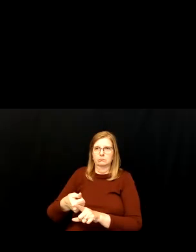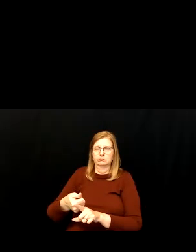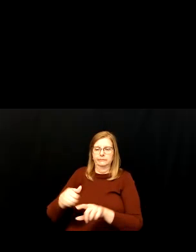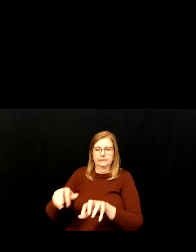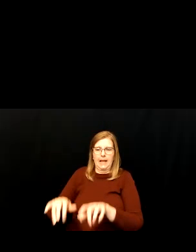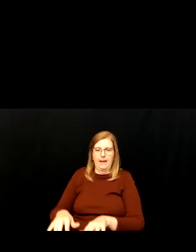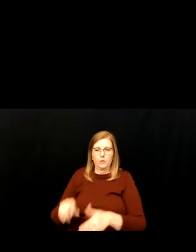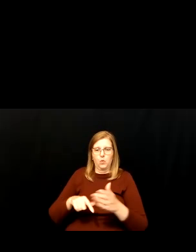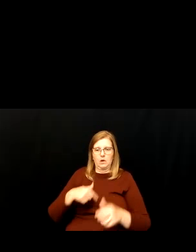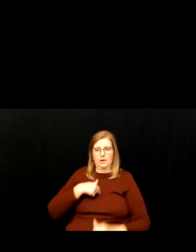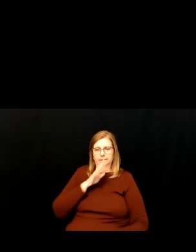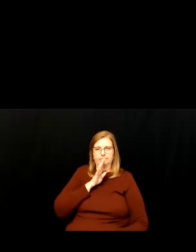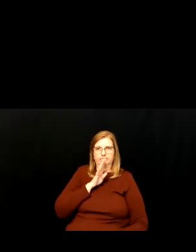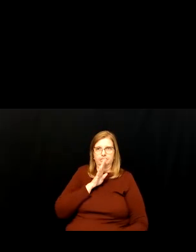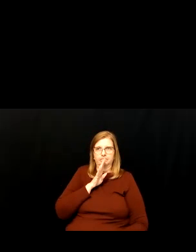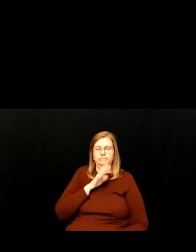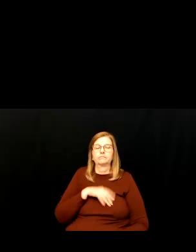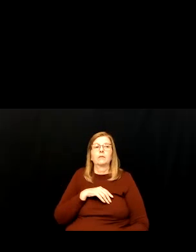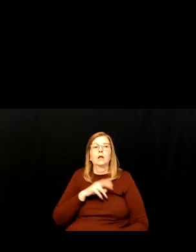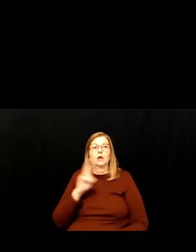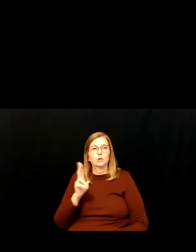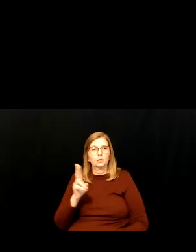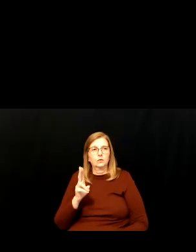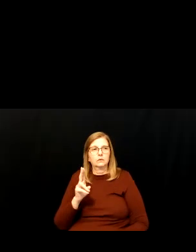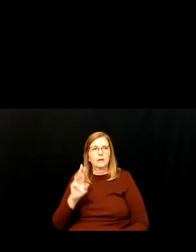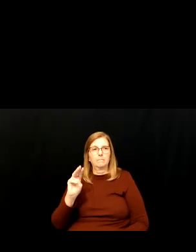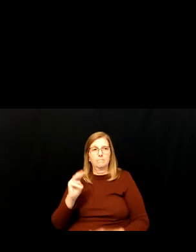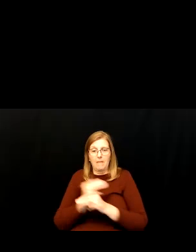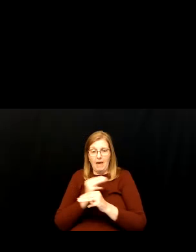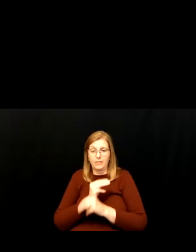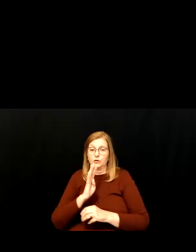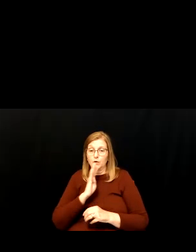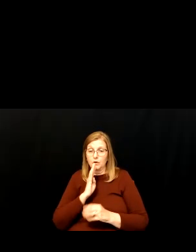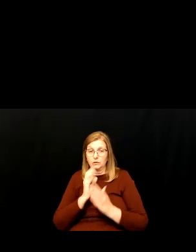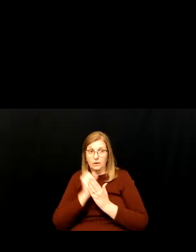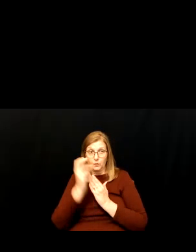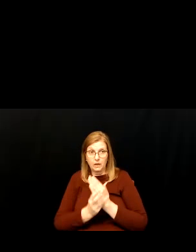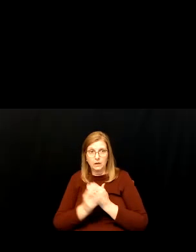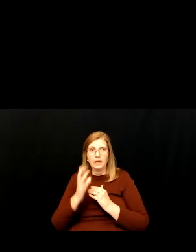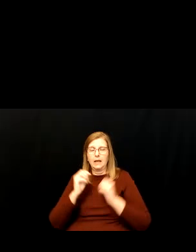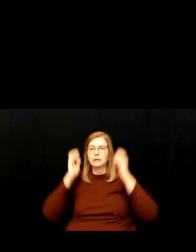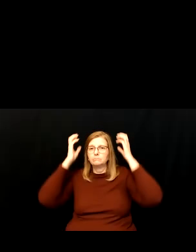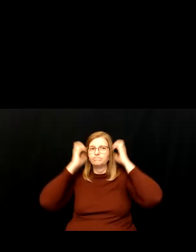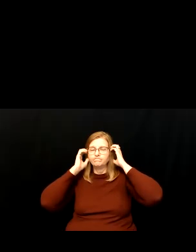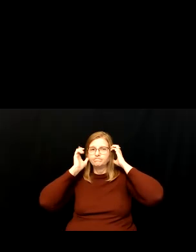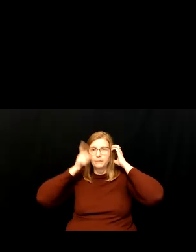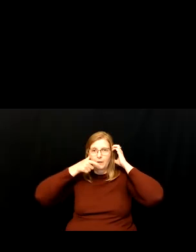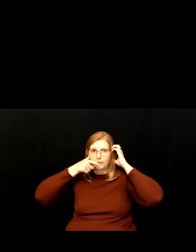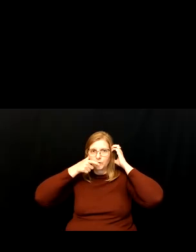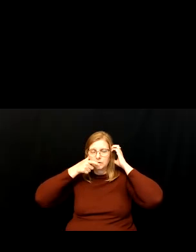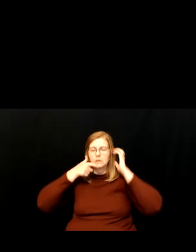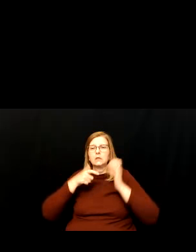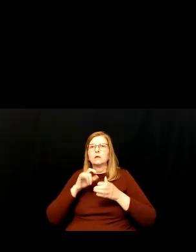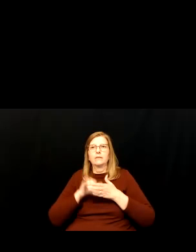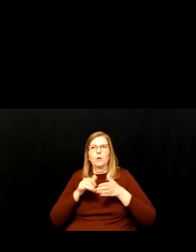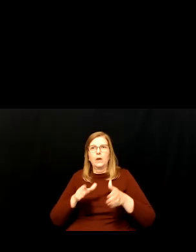type what you're saying. He used a math talk software, and he used a headset microphone, so that way he wasn't